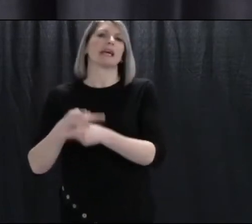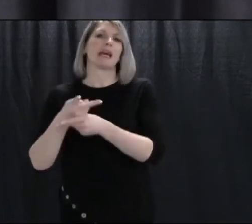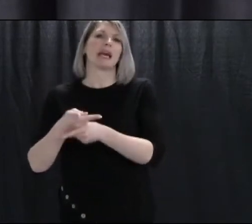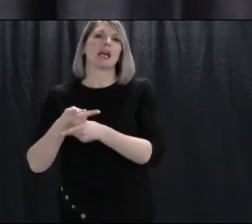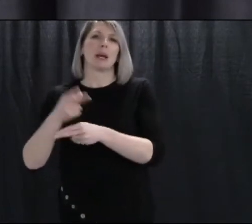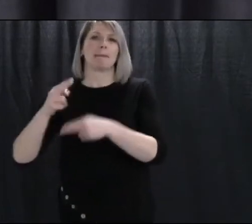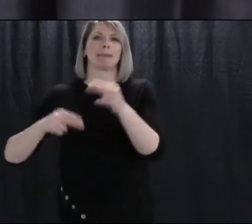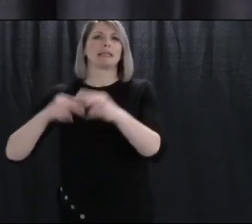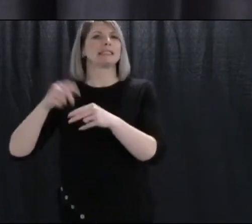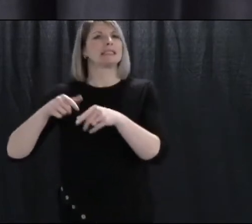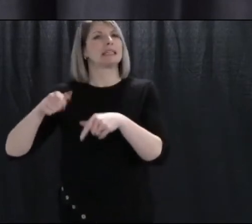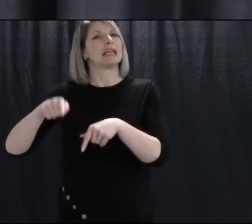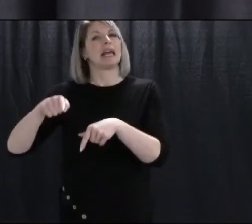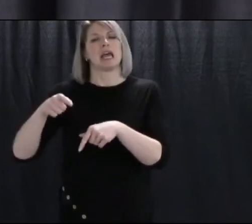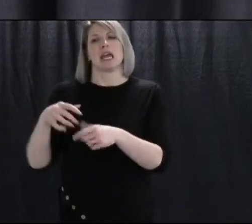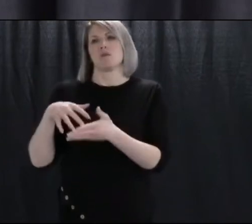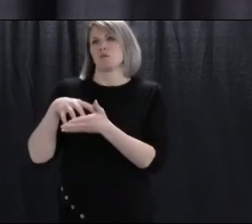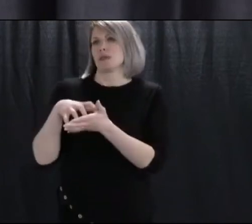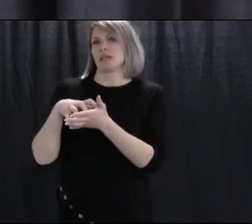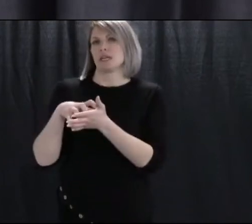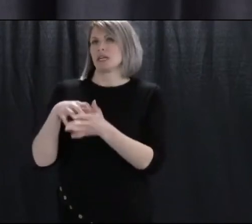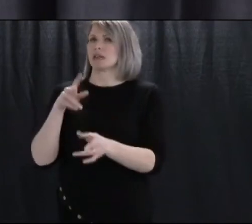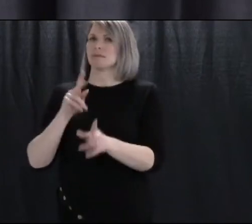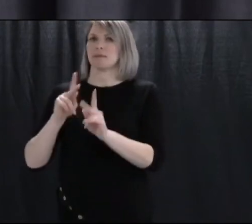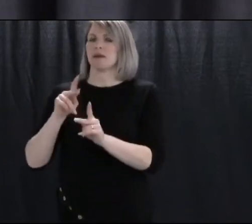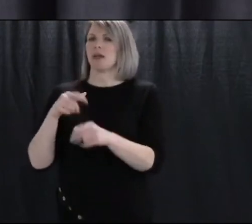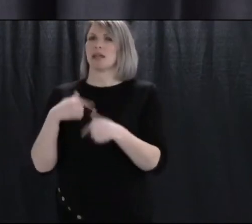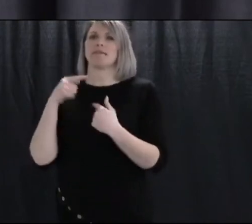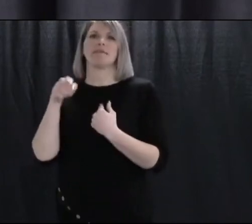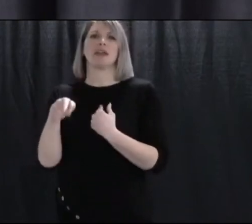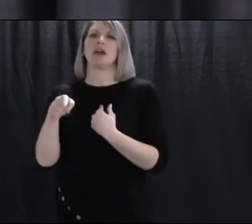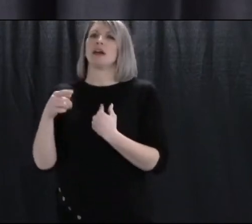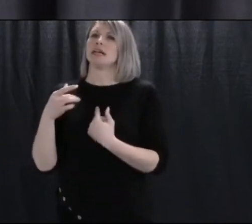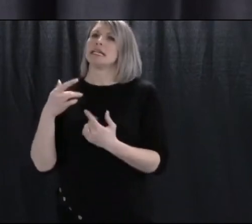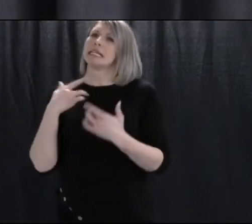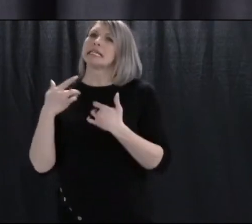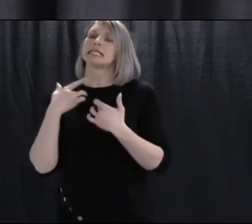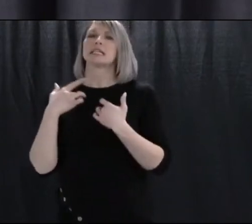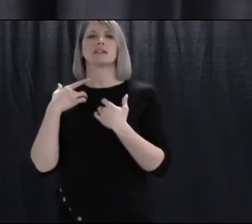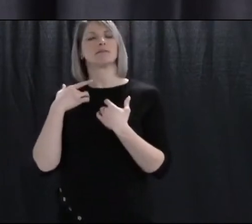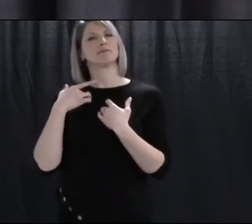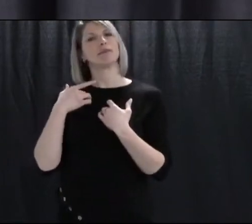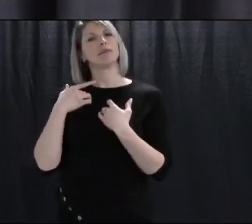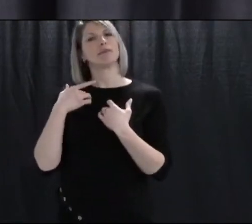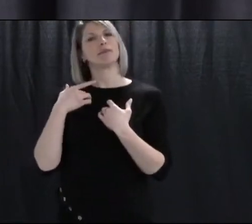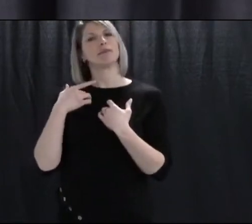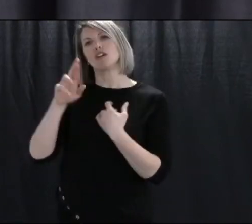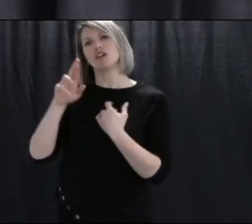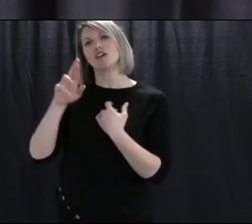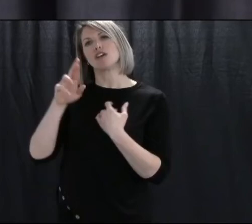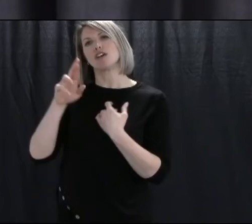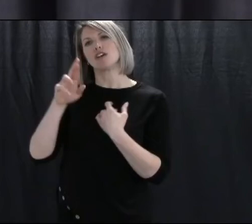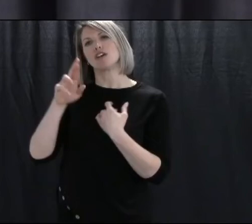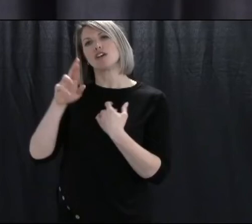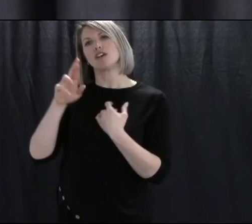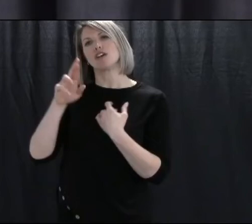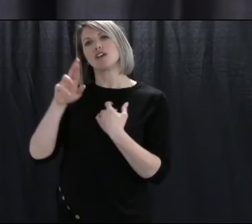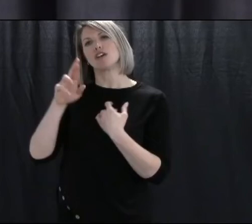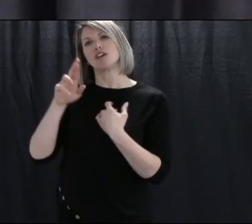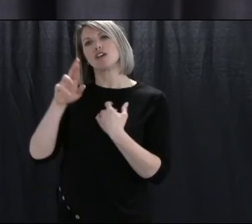vulnerable and physically weakest of our society. And I think if we don't learn the lessons of